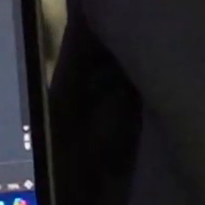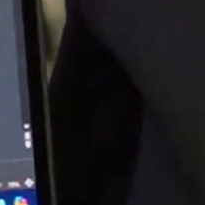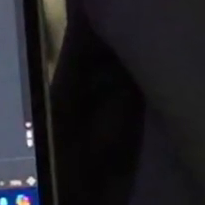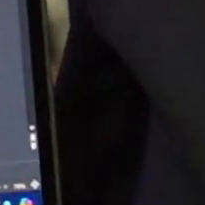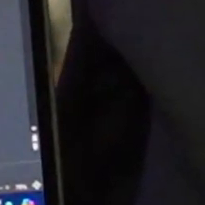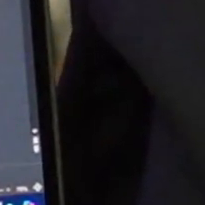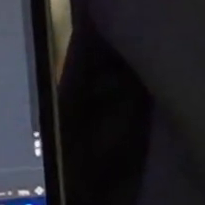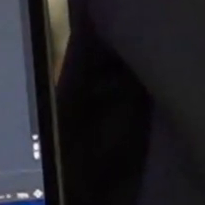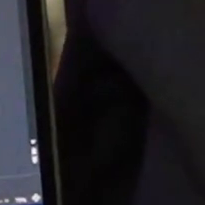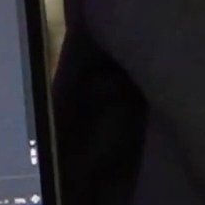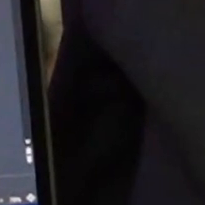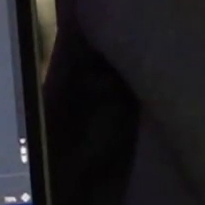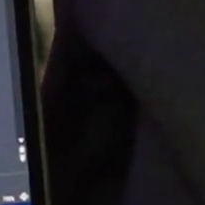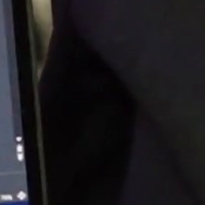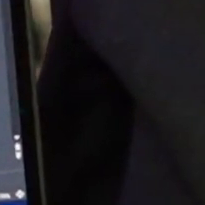Now, one seed